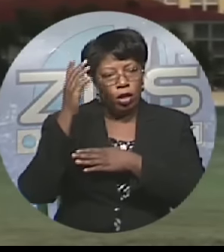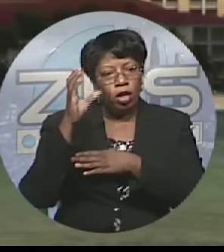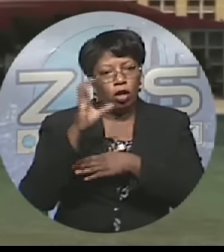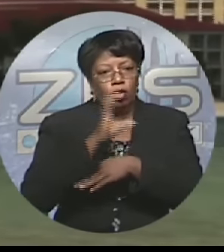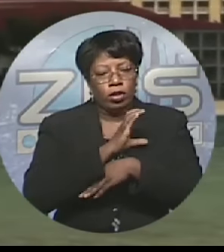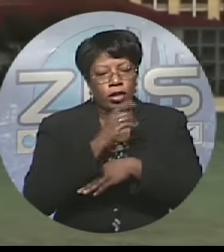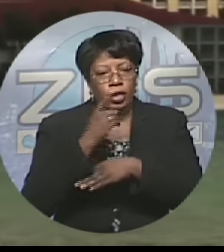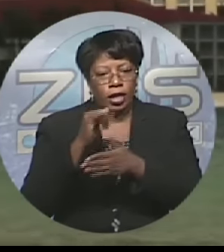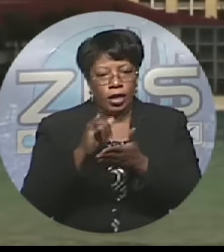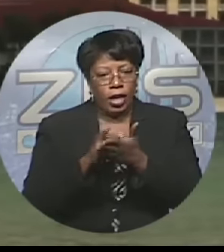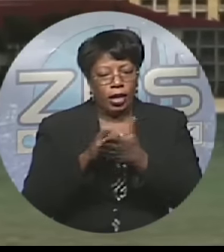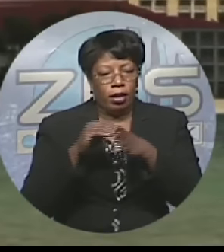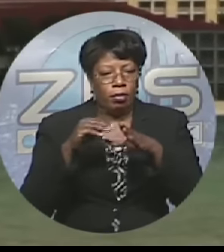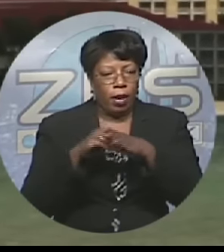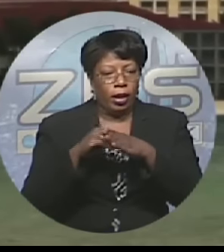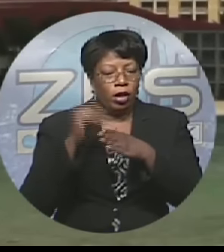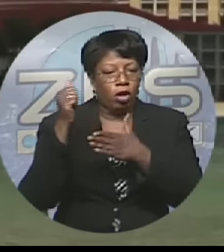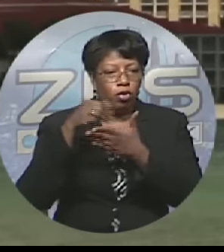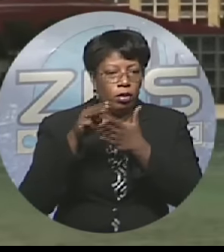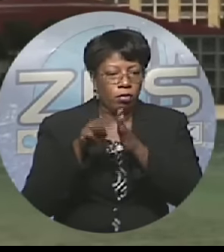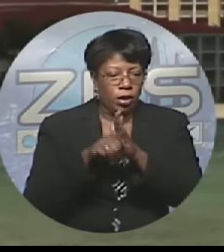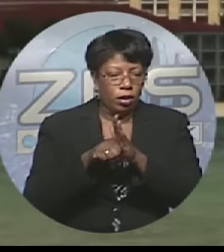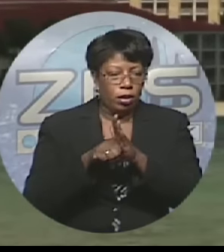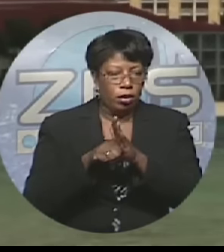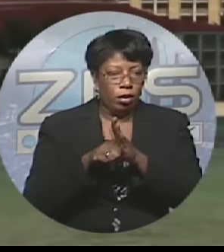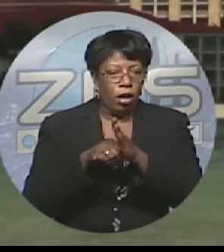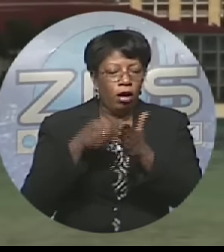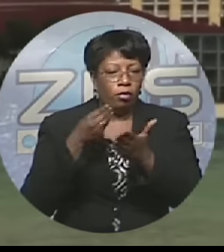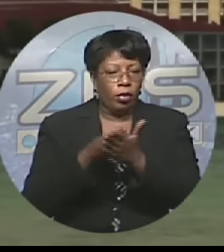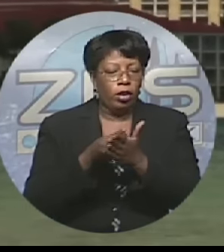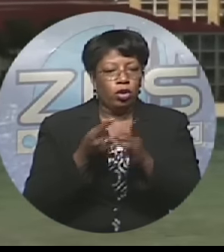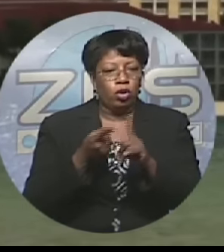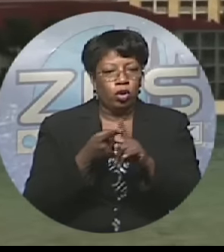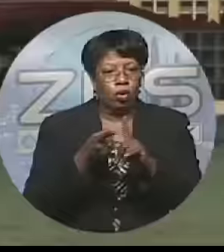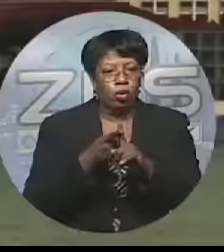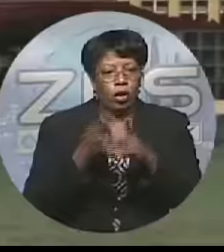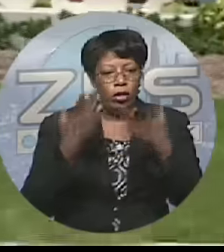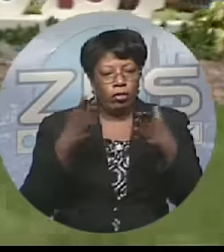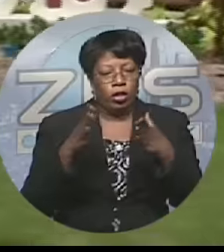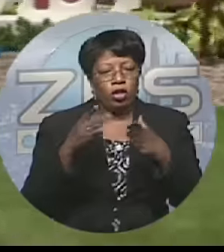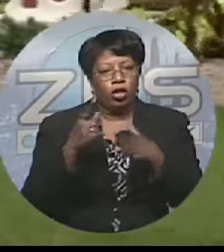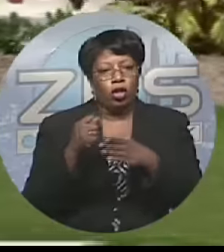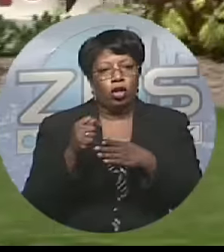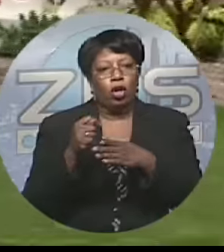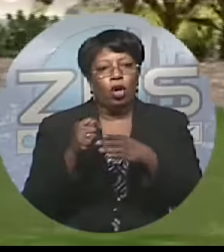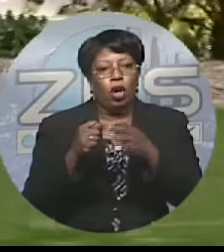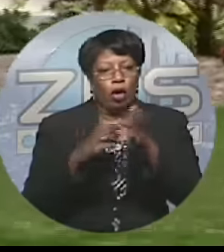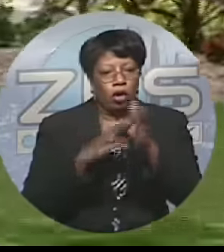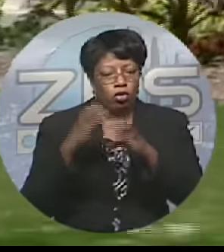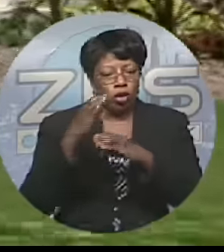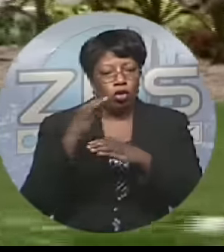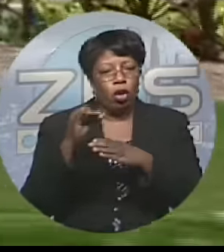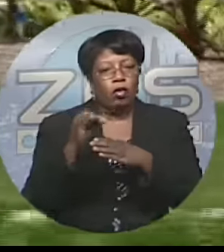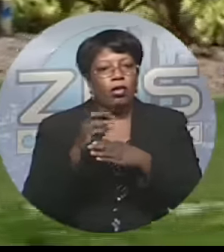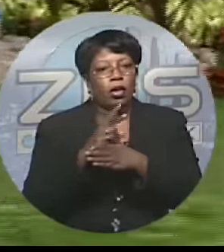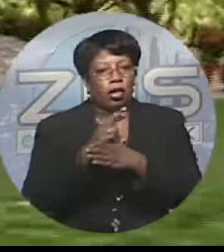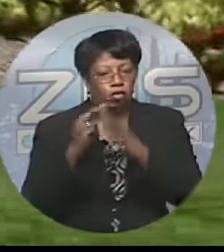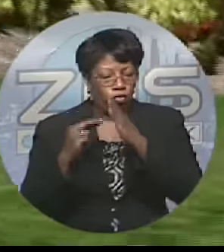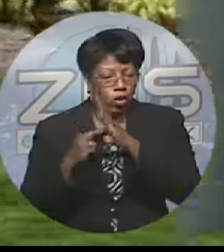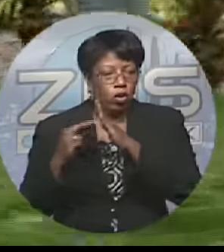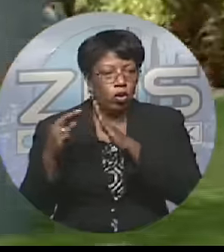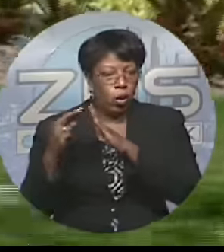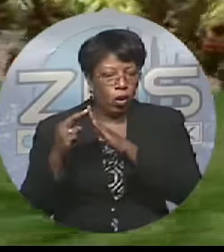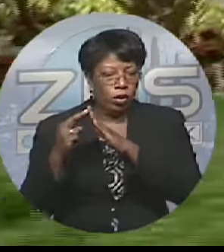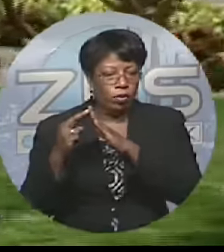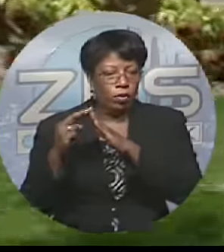China Exim Bank's agreement to provide interim funding to complete the resort's construction. Mr. Christie also indicated that he had been pressing